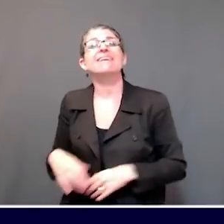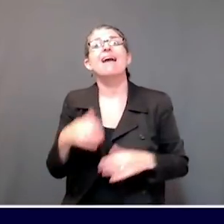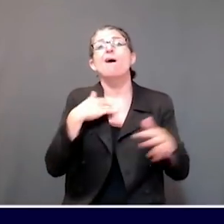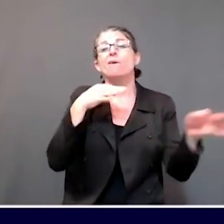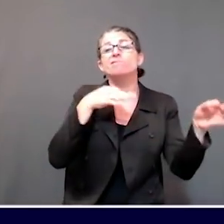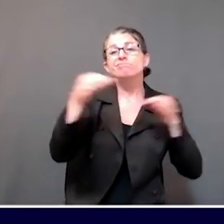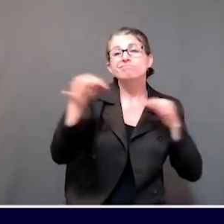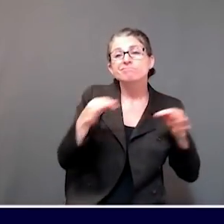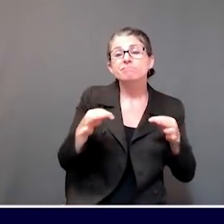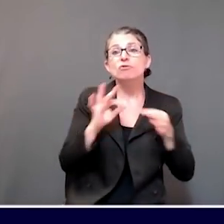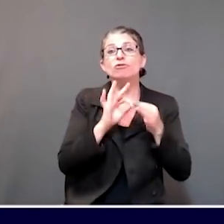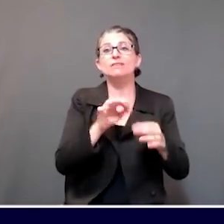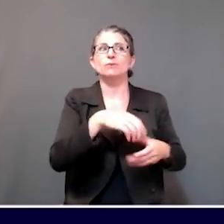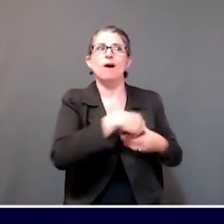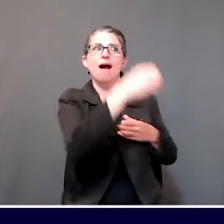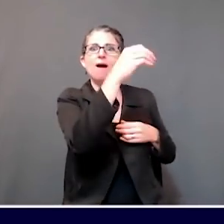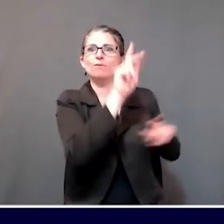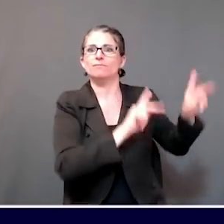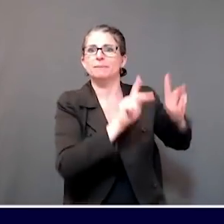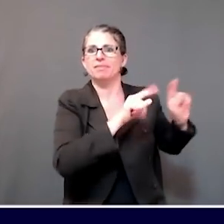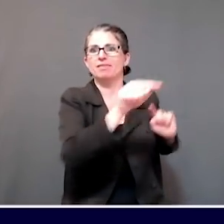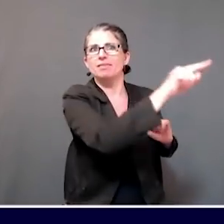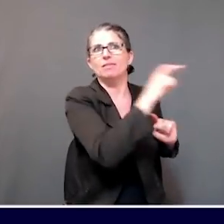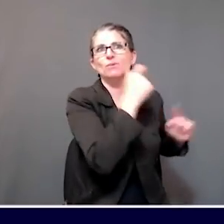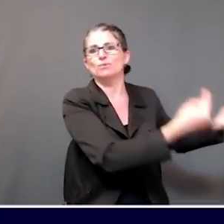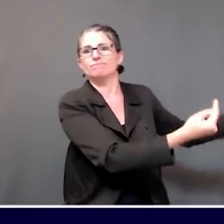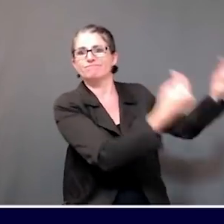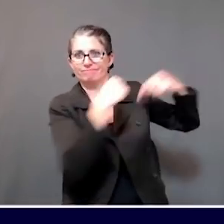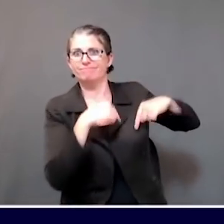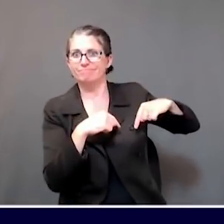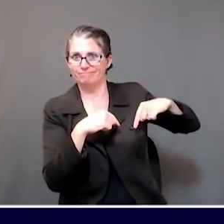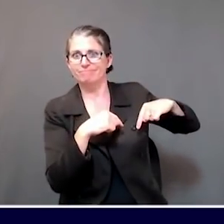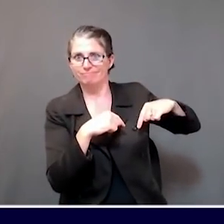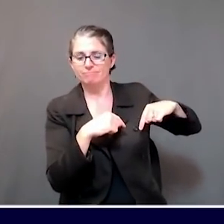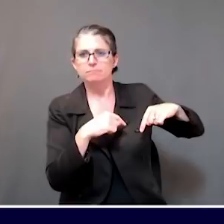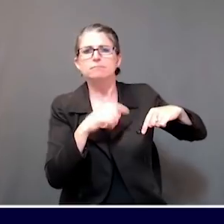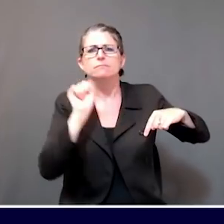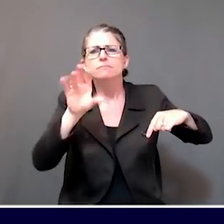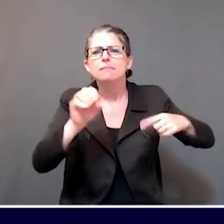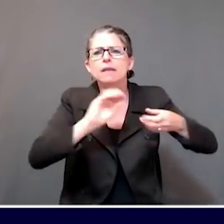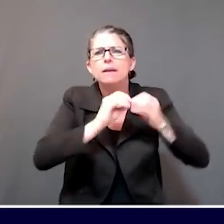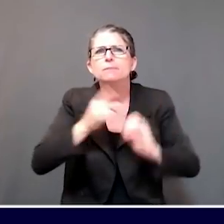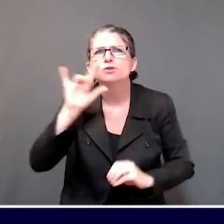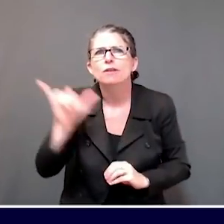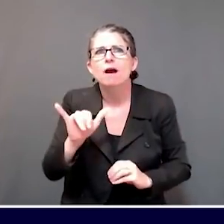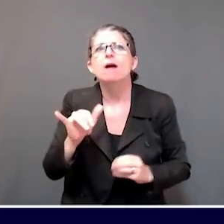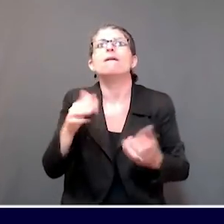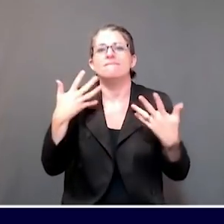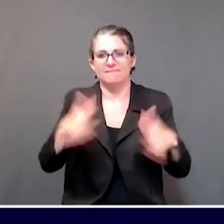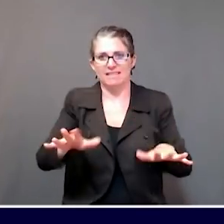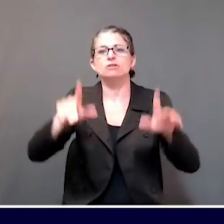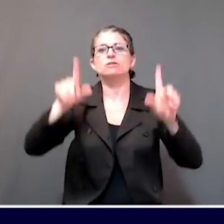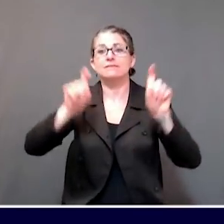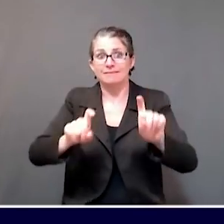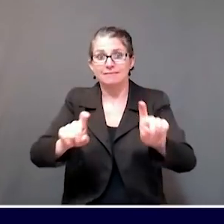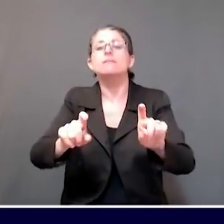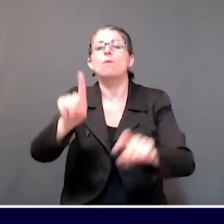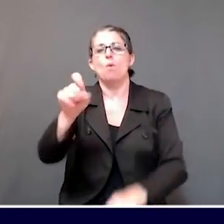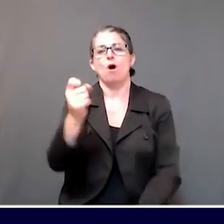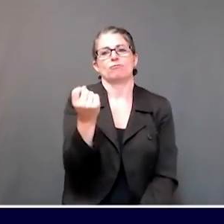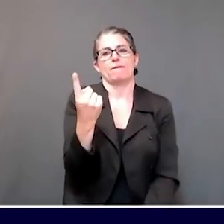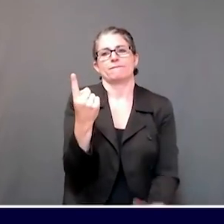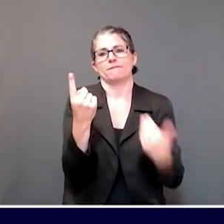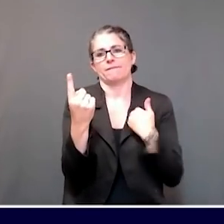Maine. As of this morning, there have been 111 cases where, upon investigation, Maine